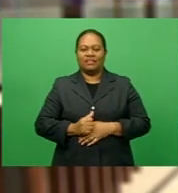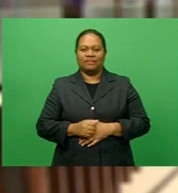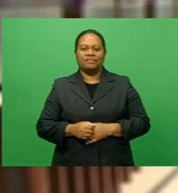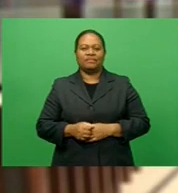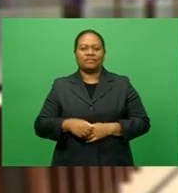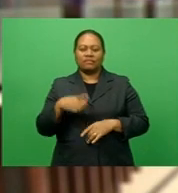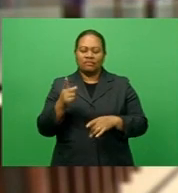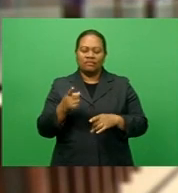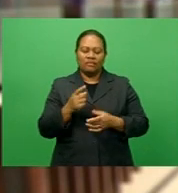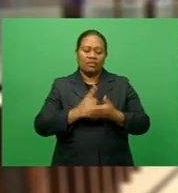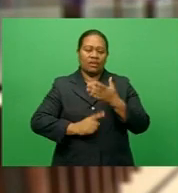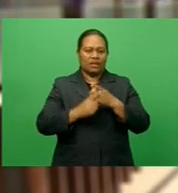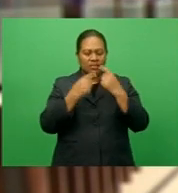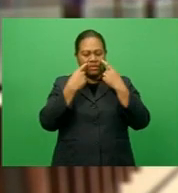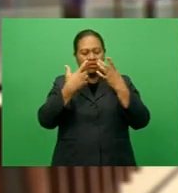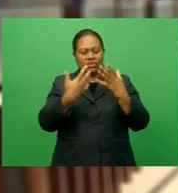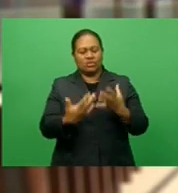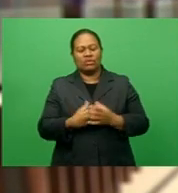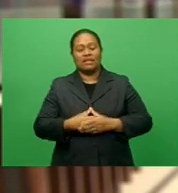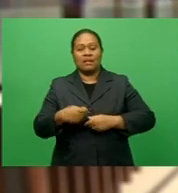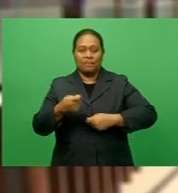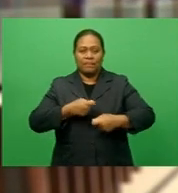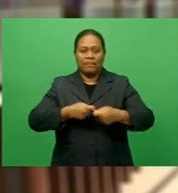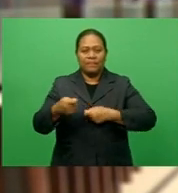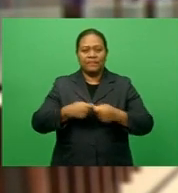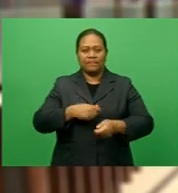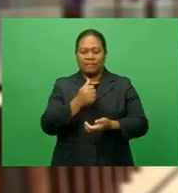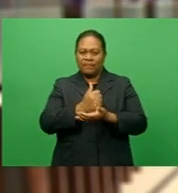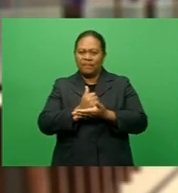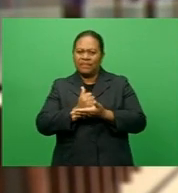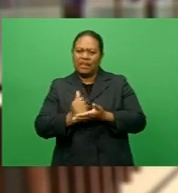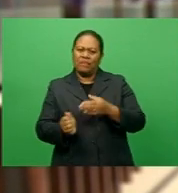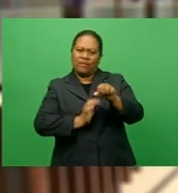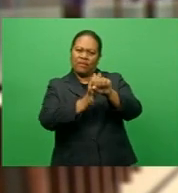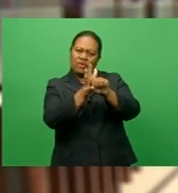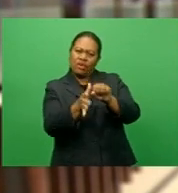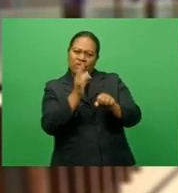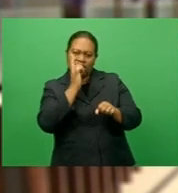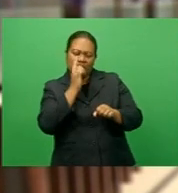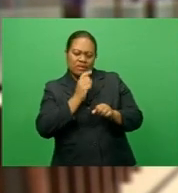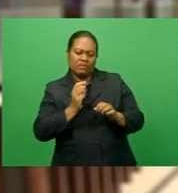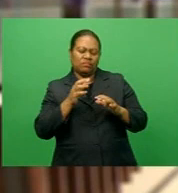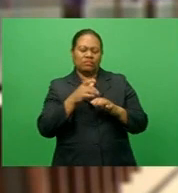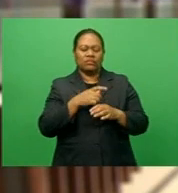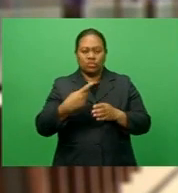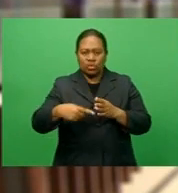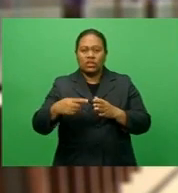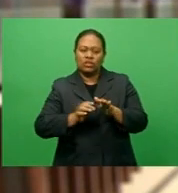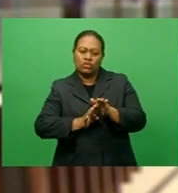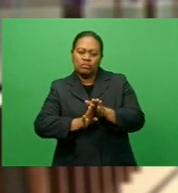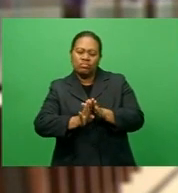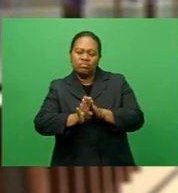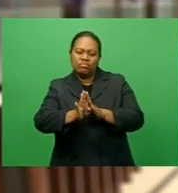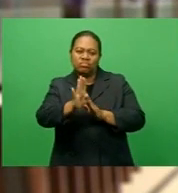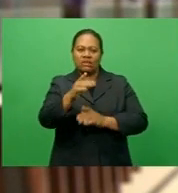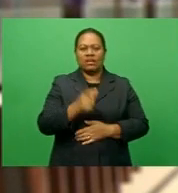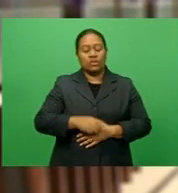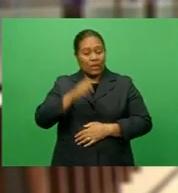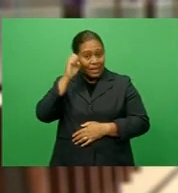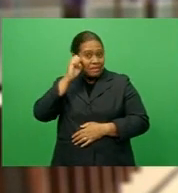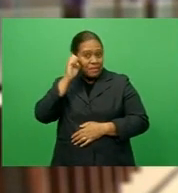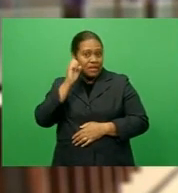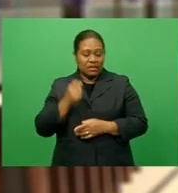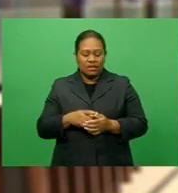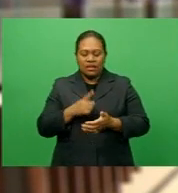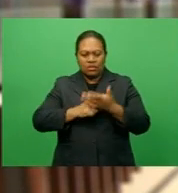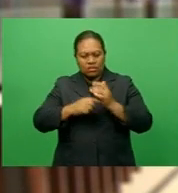The forex market saw small moves as the number of COVID-19 cases globally continues to rise and expectation of